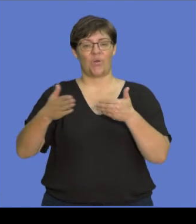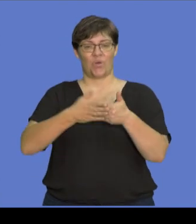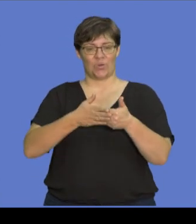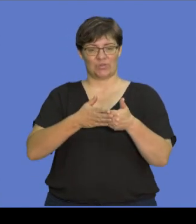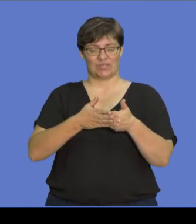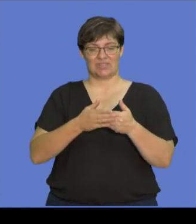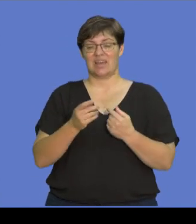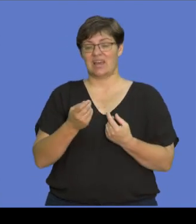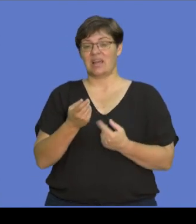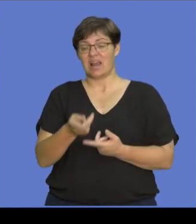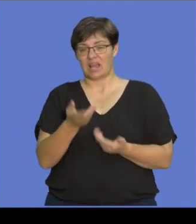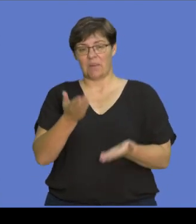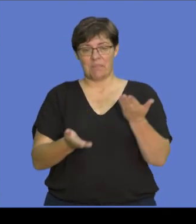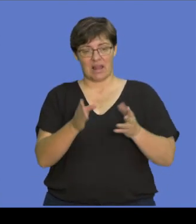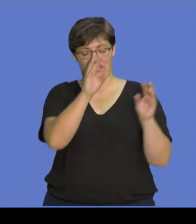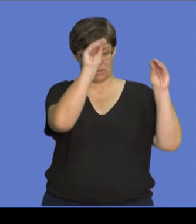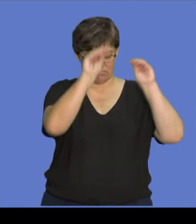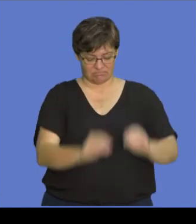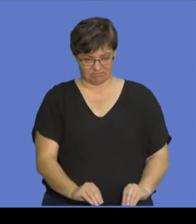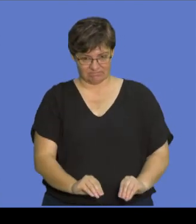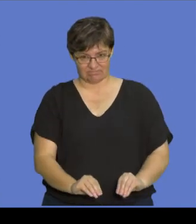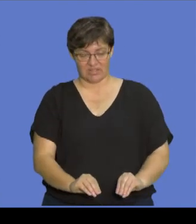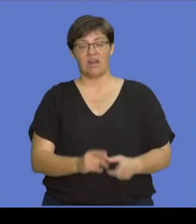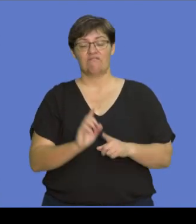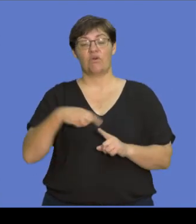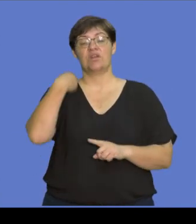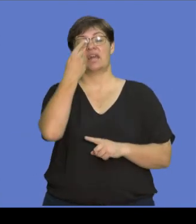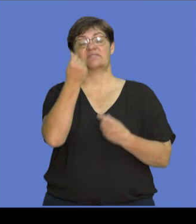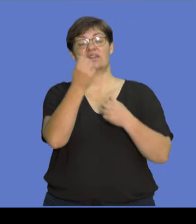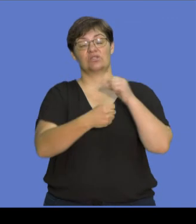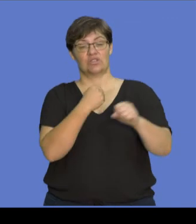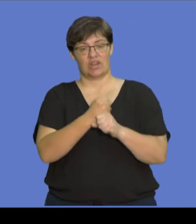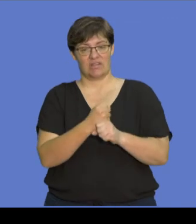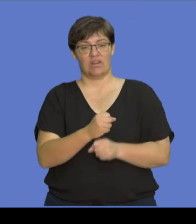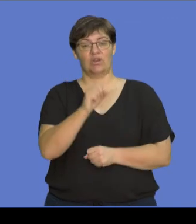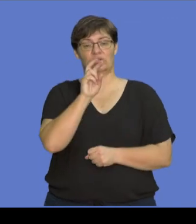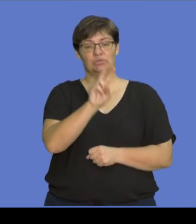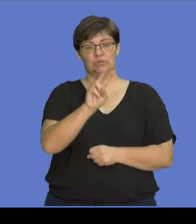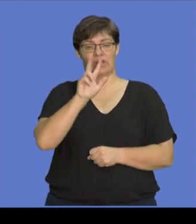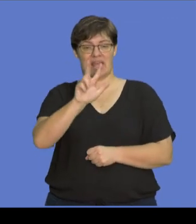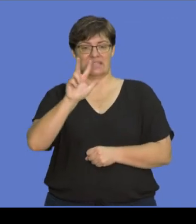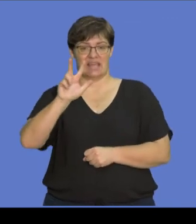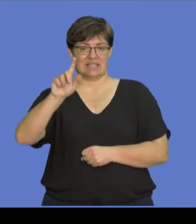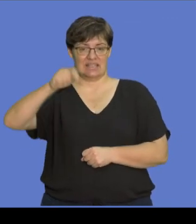closing figure, namely your balance brought down for the next financial year would be an amount of